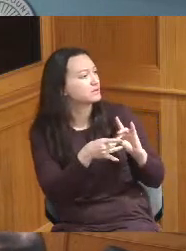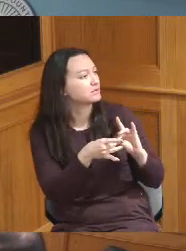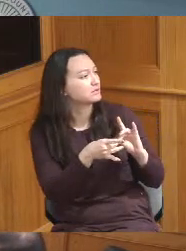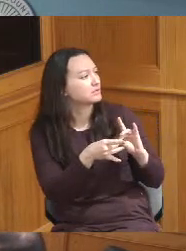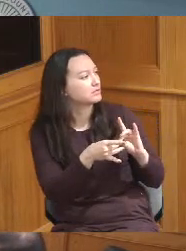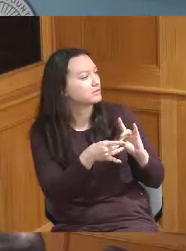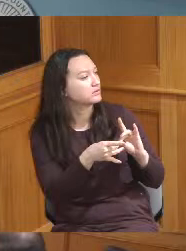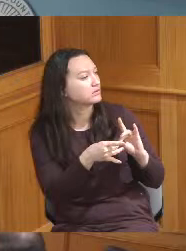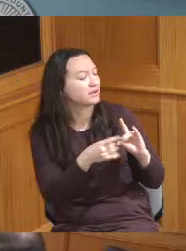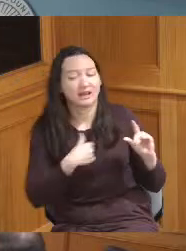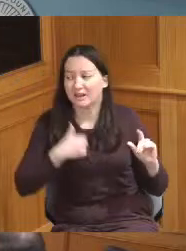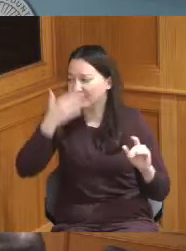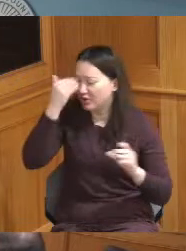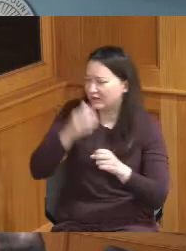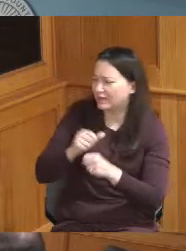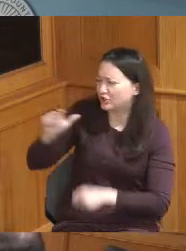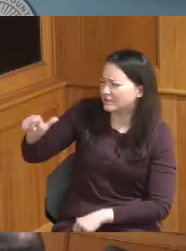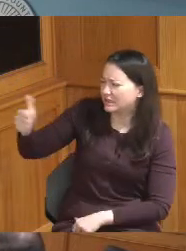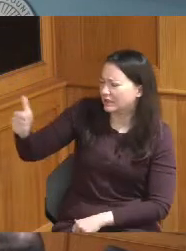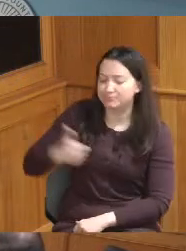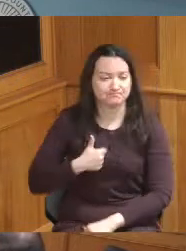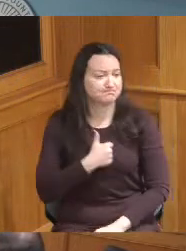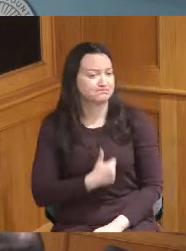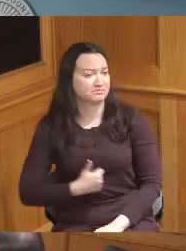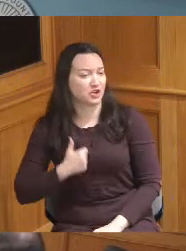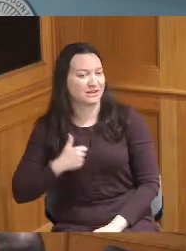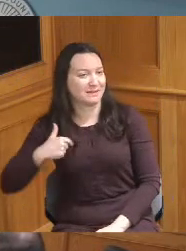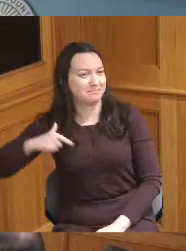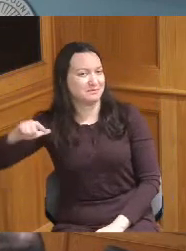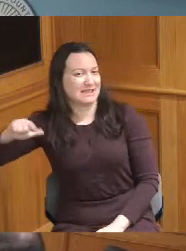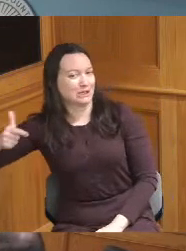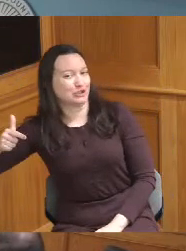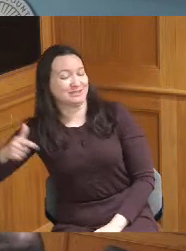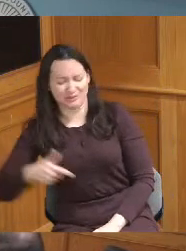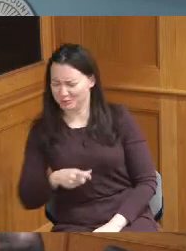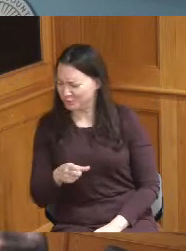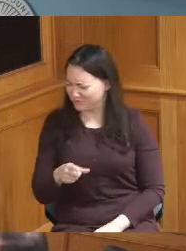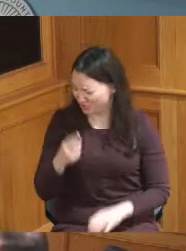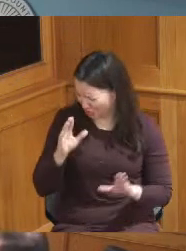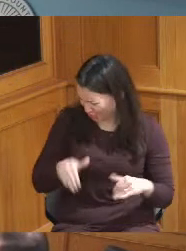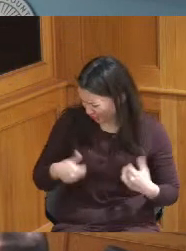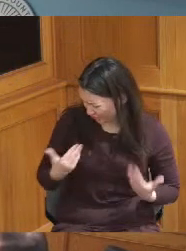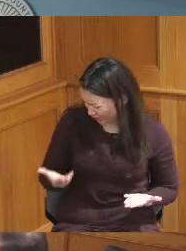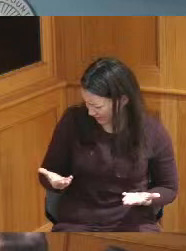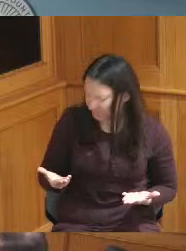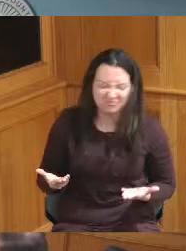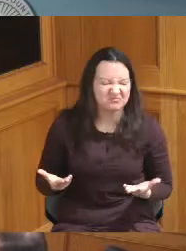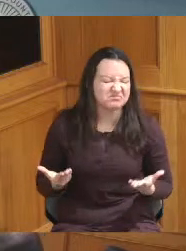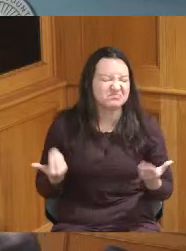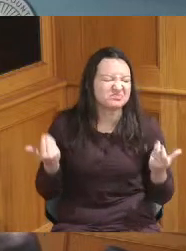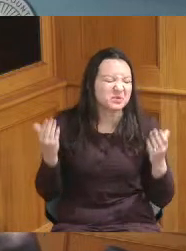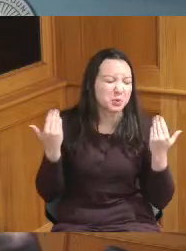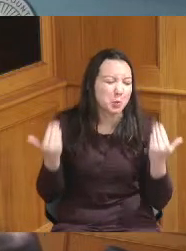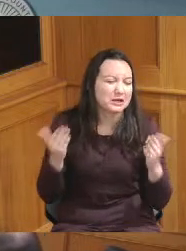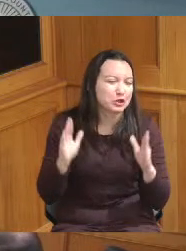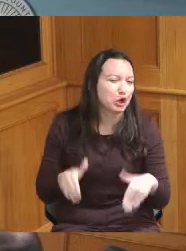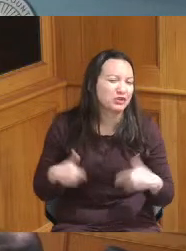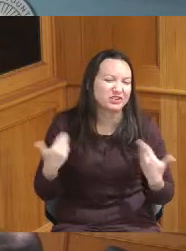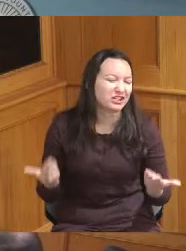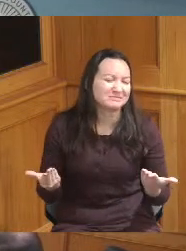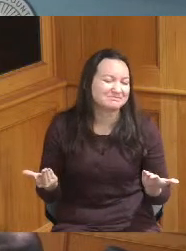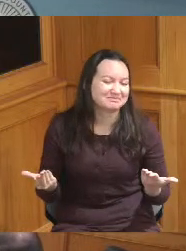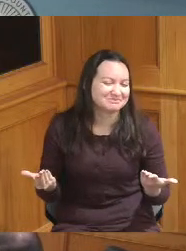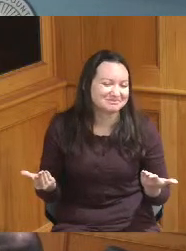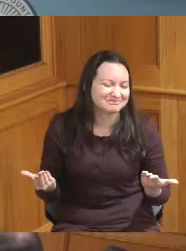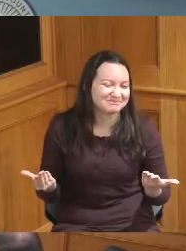Second. You forgot to get her to second. I'm so sorry. That's all right. Yes. Second. You got it. We start over. Let's do it one more time, just in case somebody come back and say,